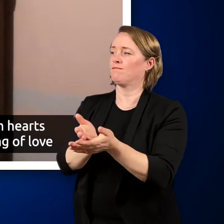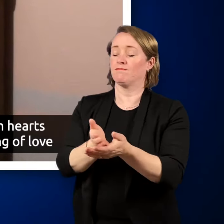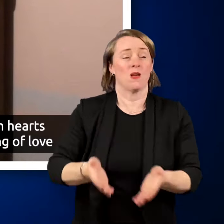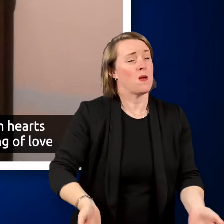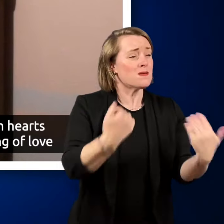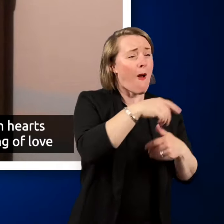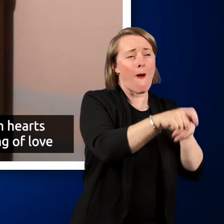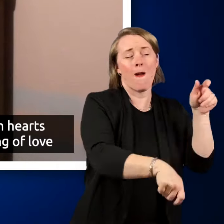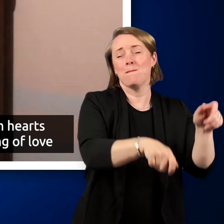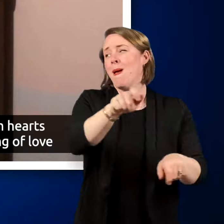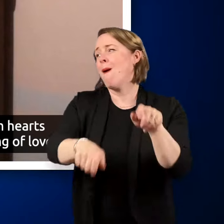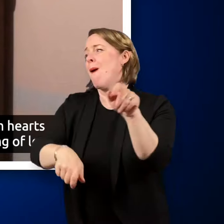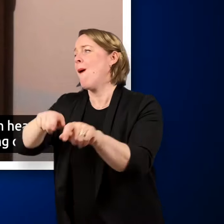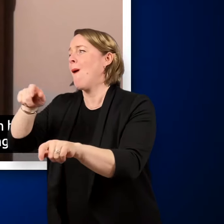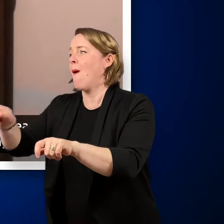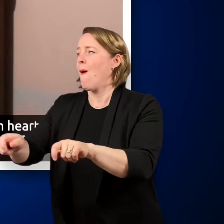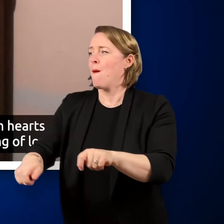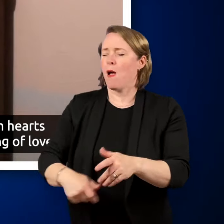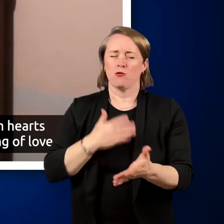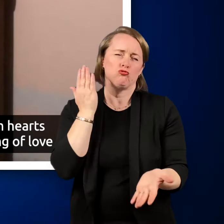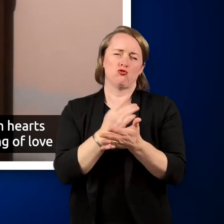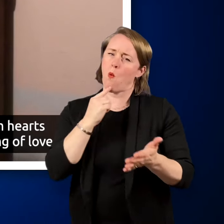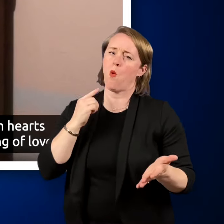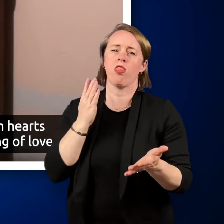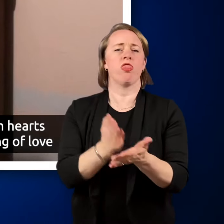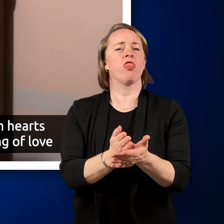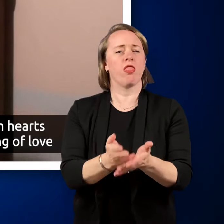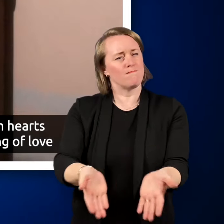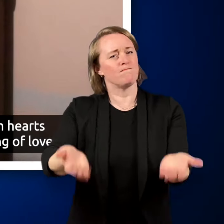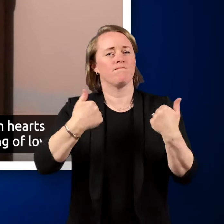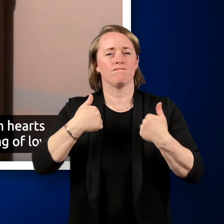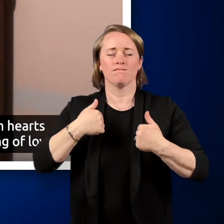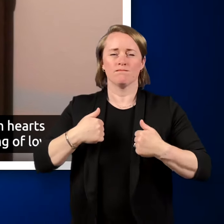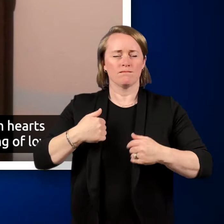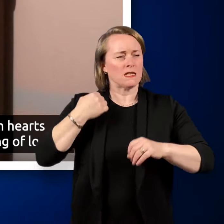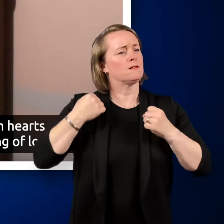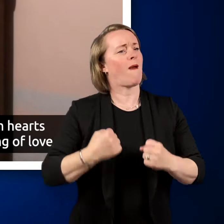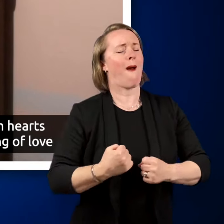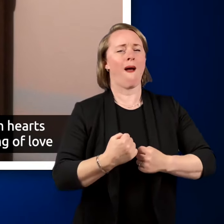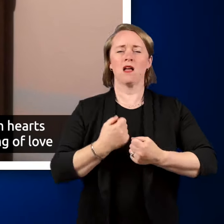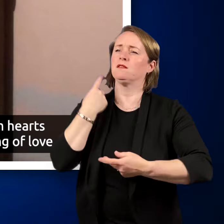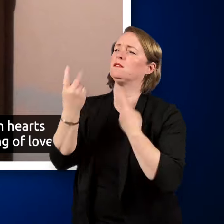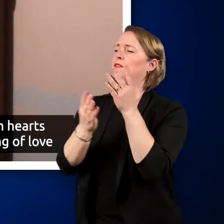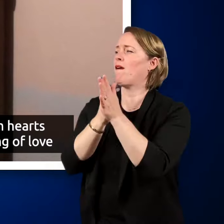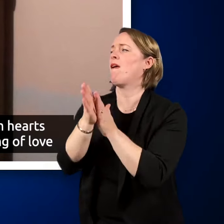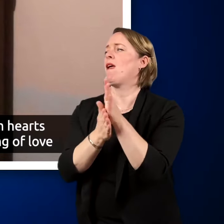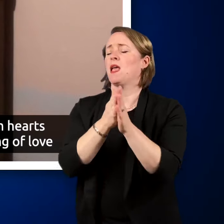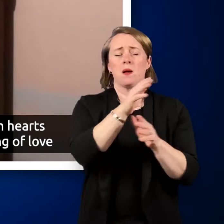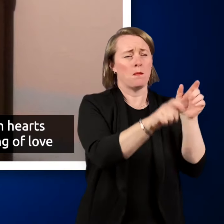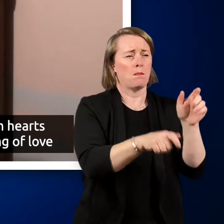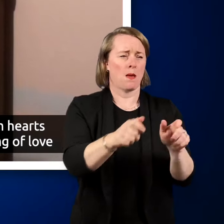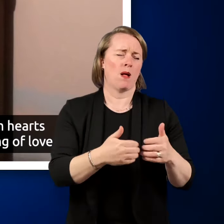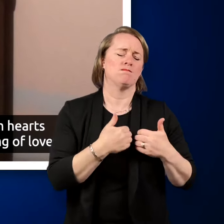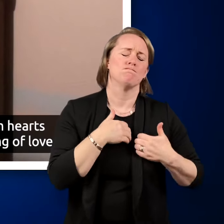earth. Rise up, women of the truth, stand and sing to broken